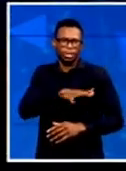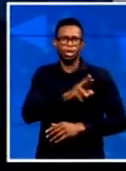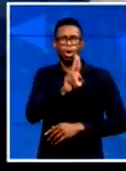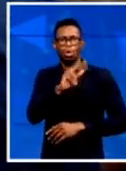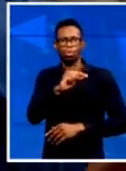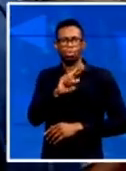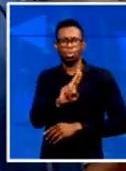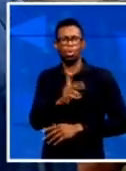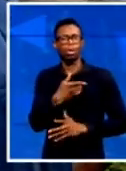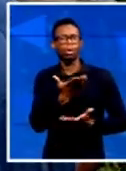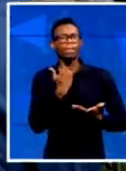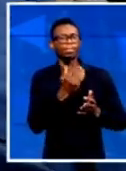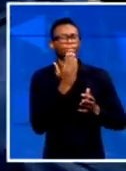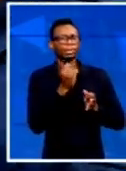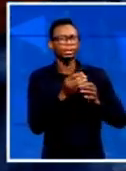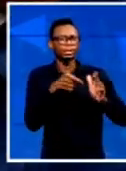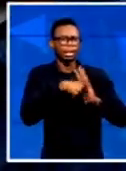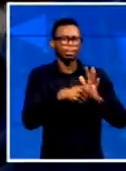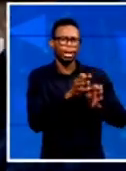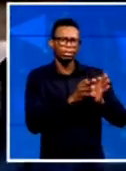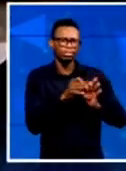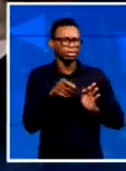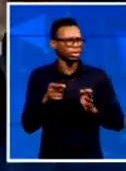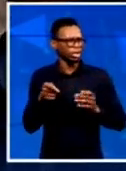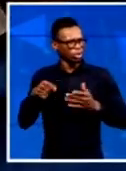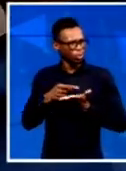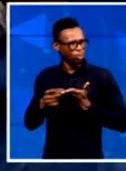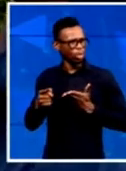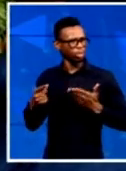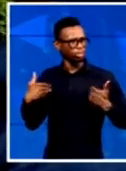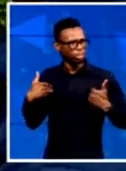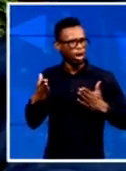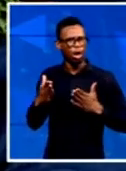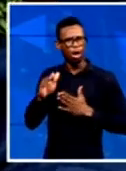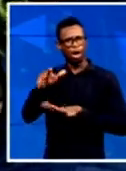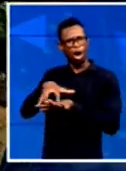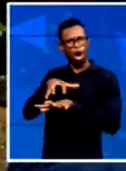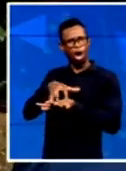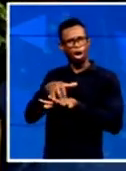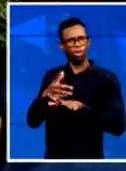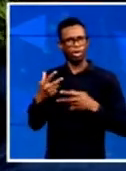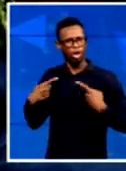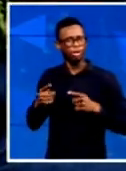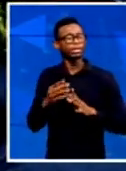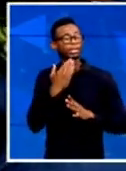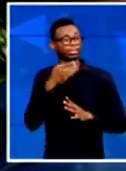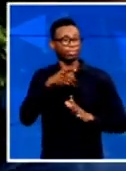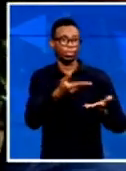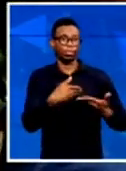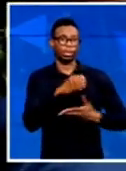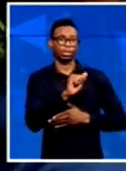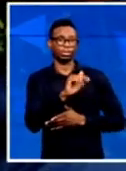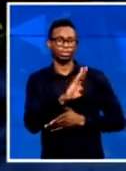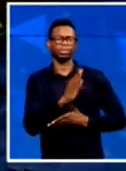were launched this week. Thank you very much, Vanessa, for your time. Welcome to the SABC. Briefly tell us the thinking behind the launch